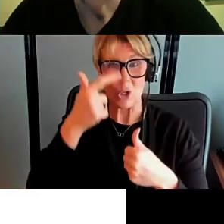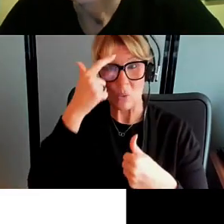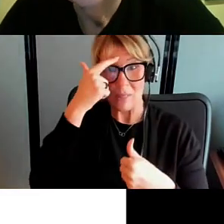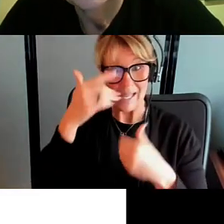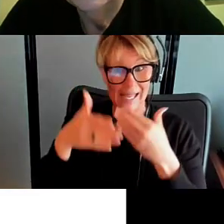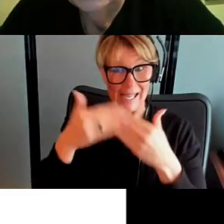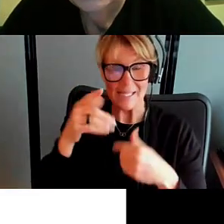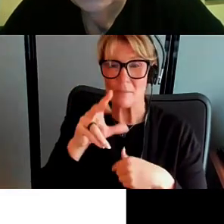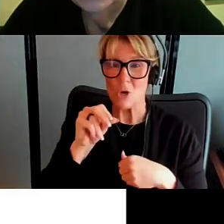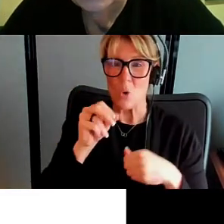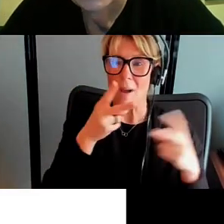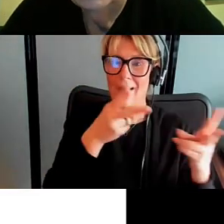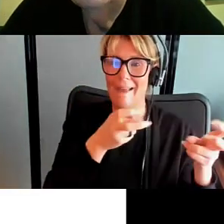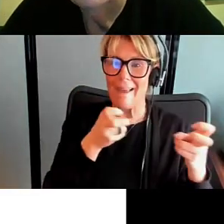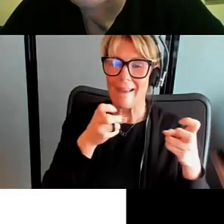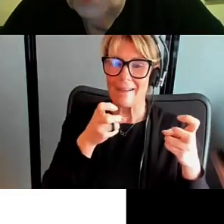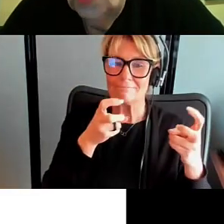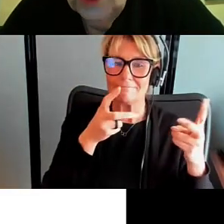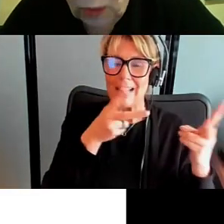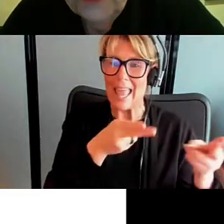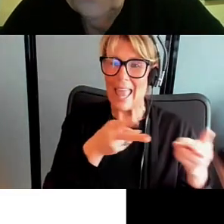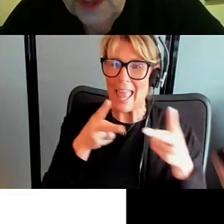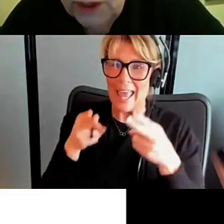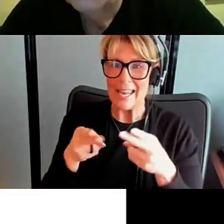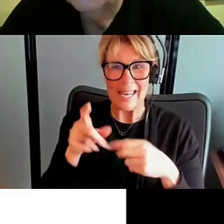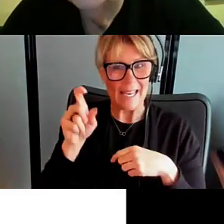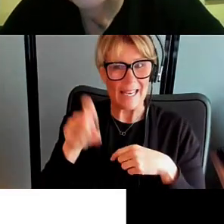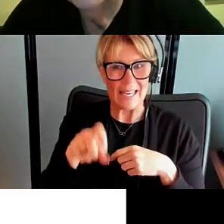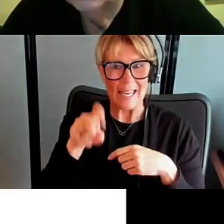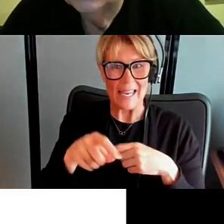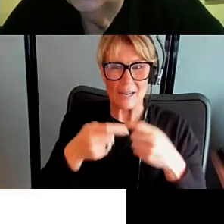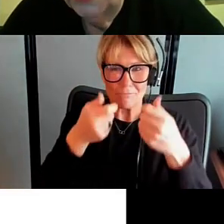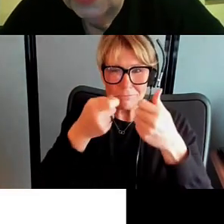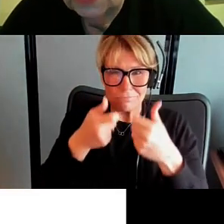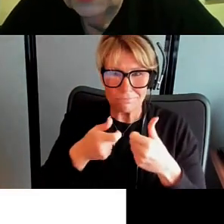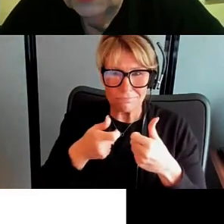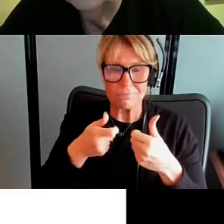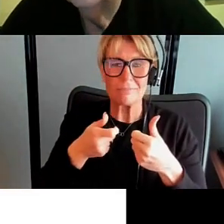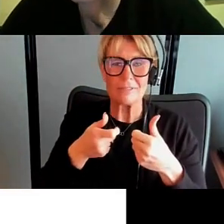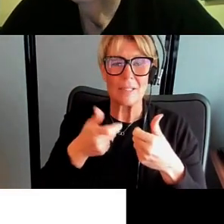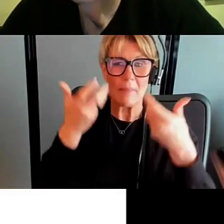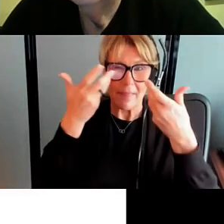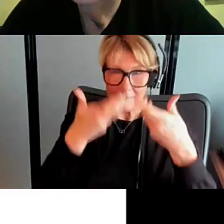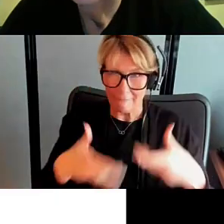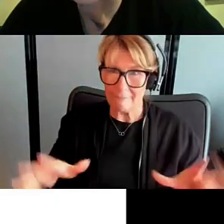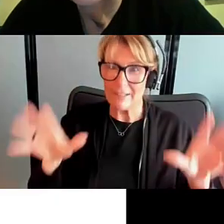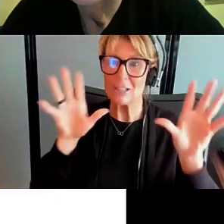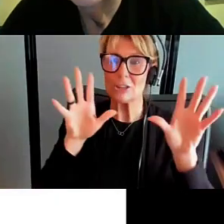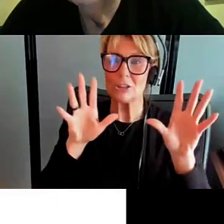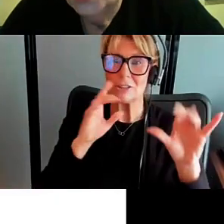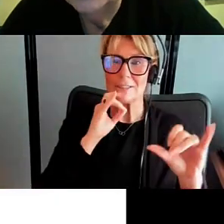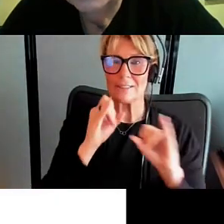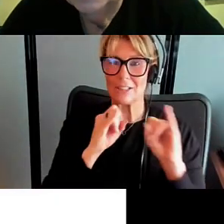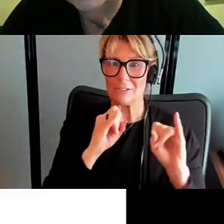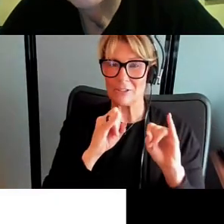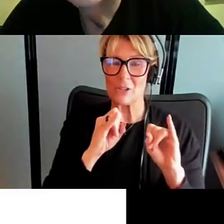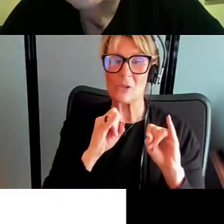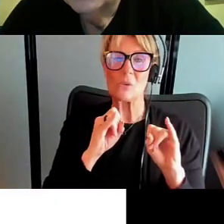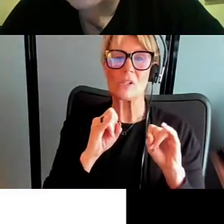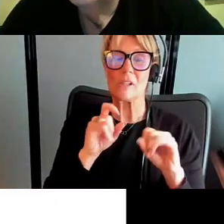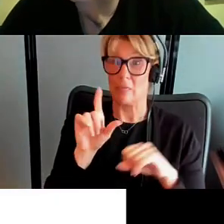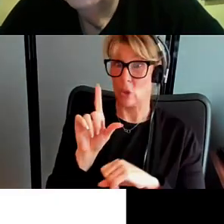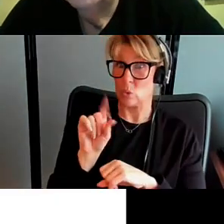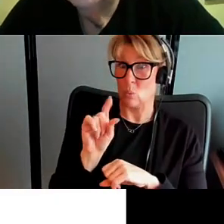editing had to be done. But when we finished with those, interviews, those